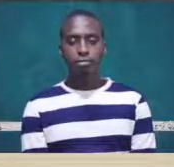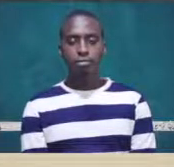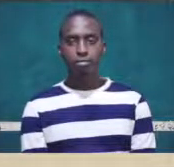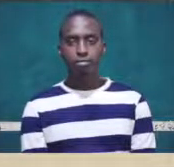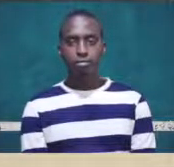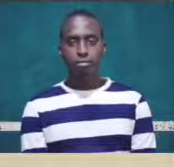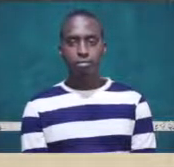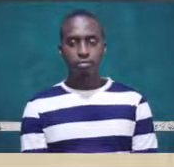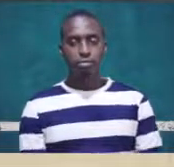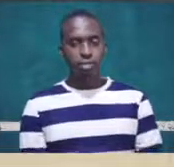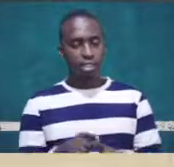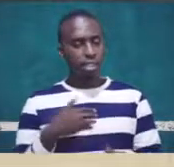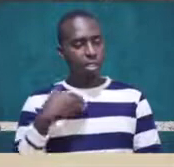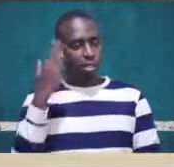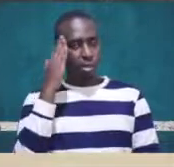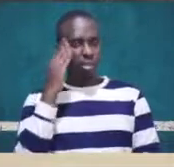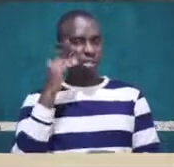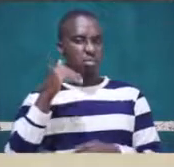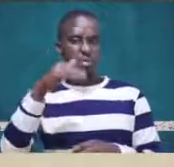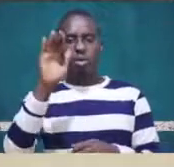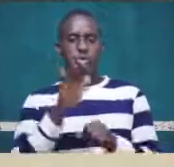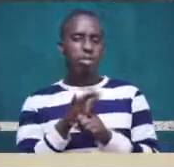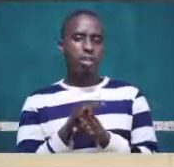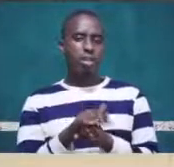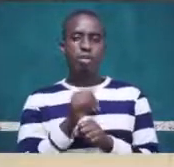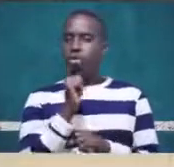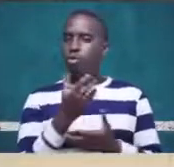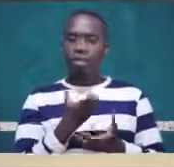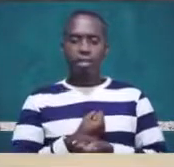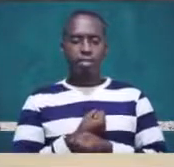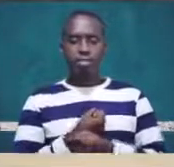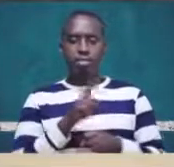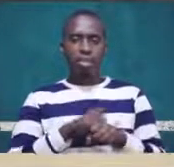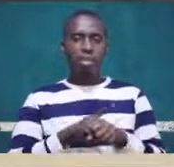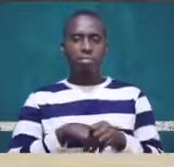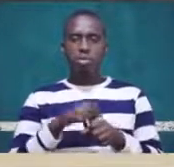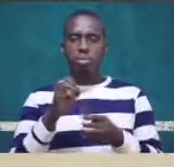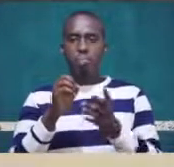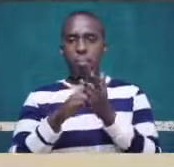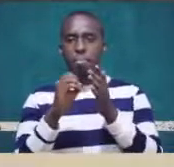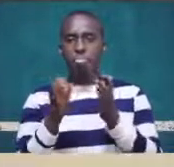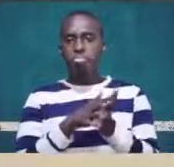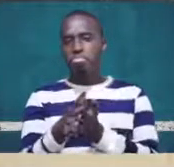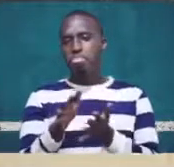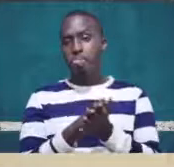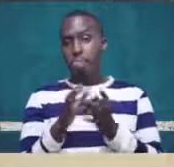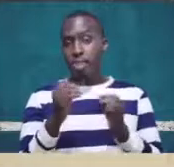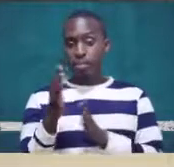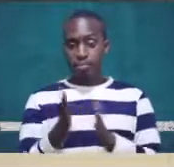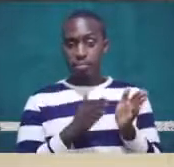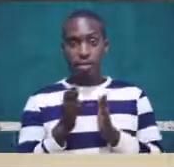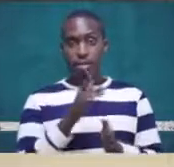But you know you are mature enough in senior 6, you don't have any time to waste. While I'm preparing my